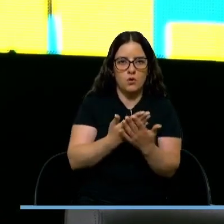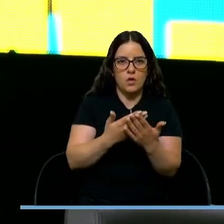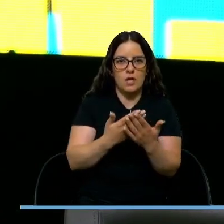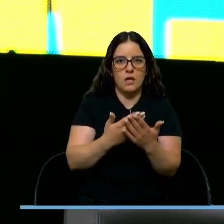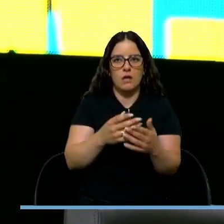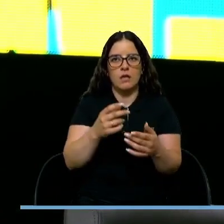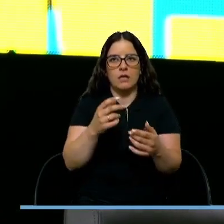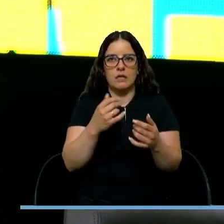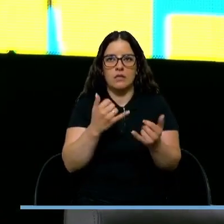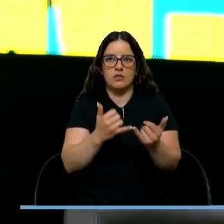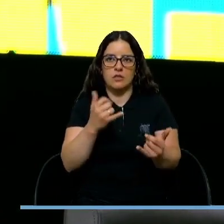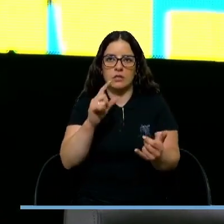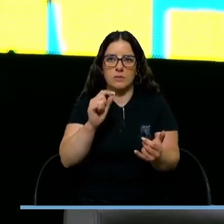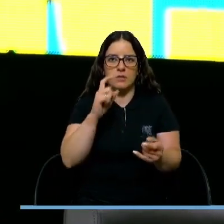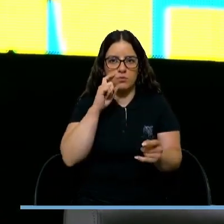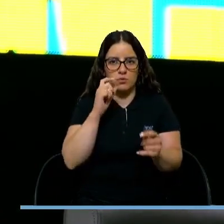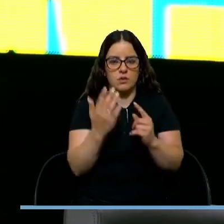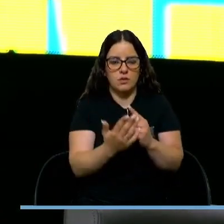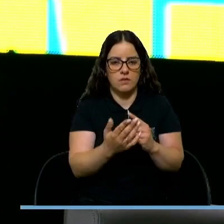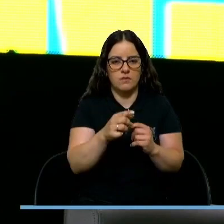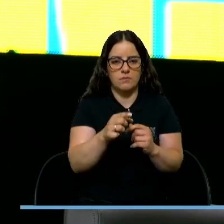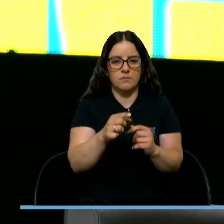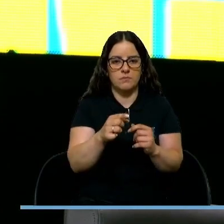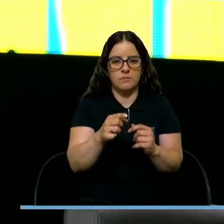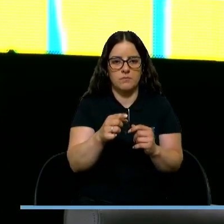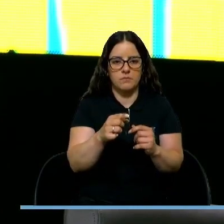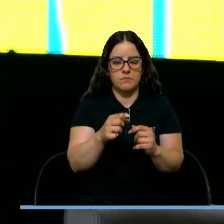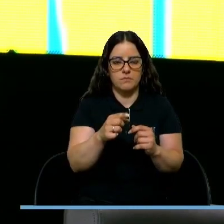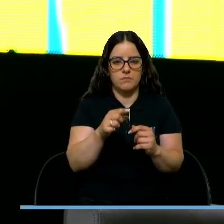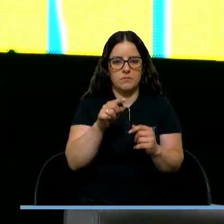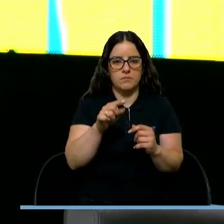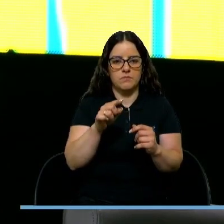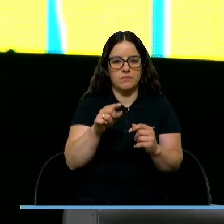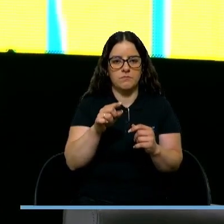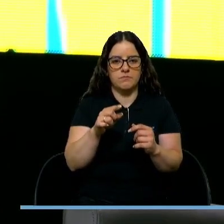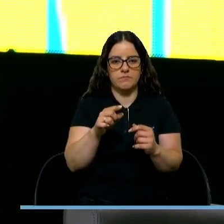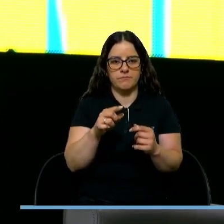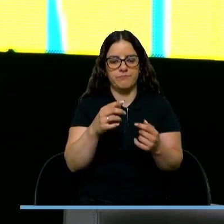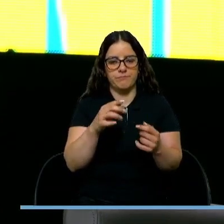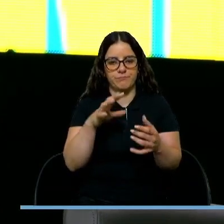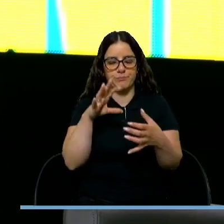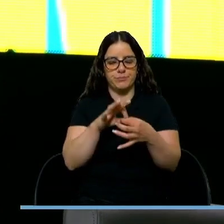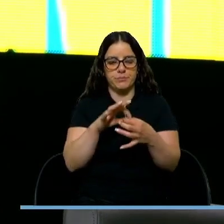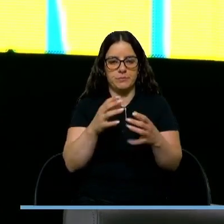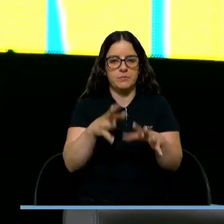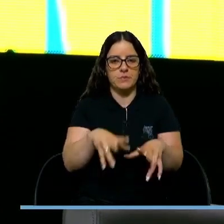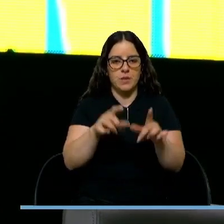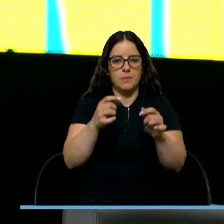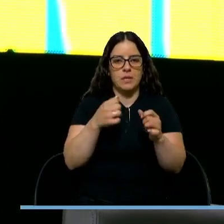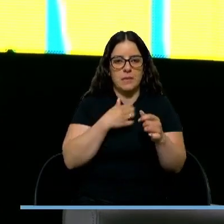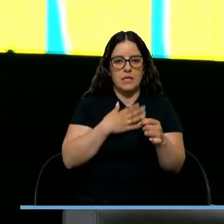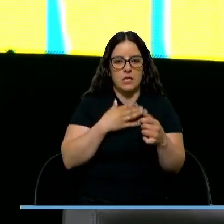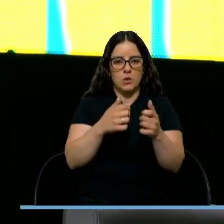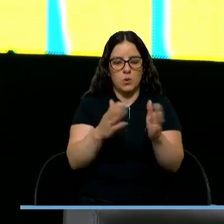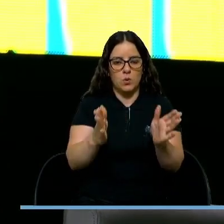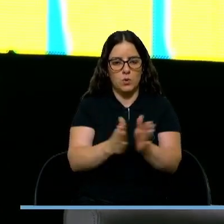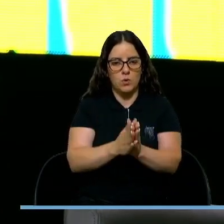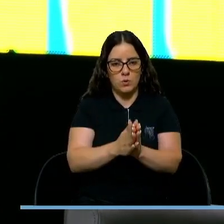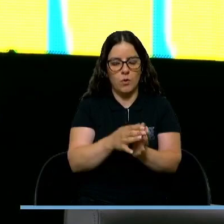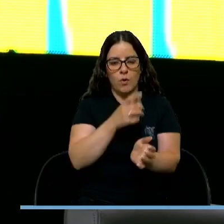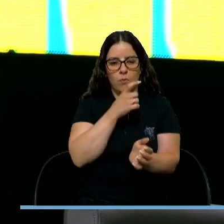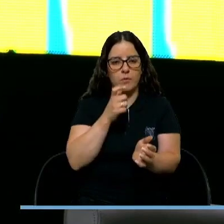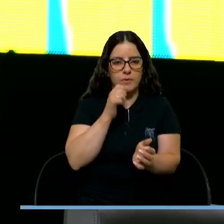digital. It's digital and sustainable. So sustainability and digital is part of the company's development and